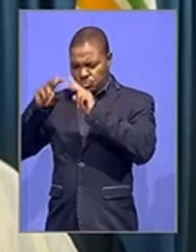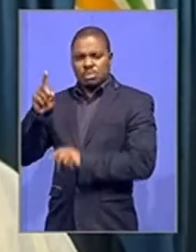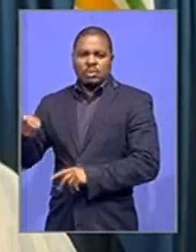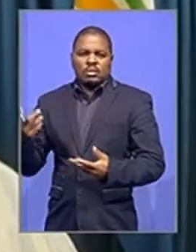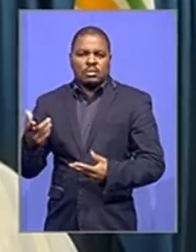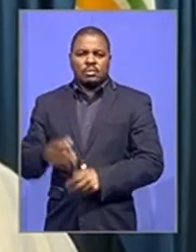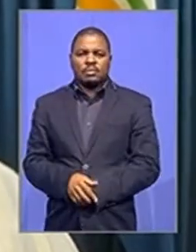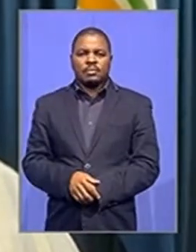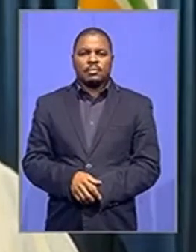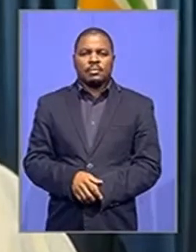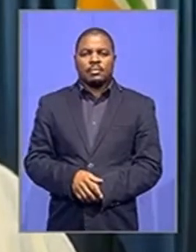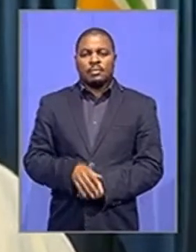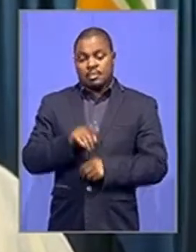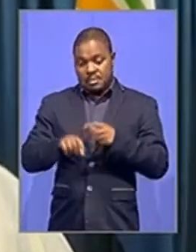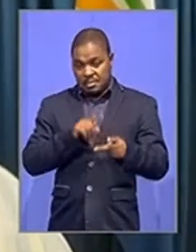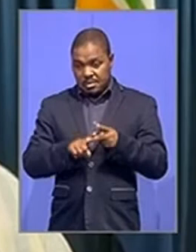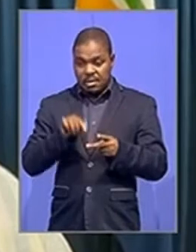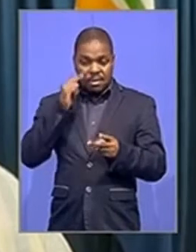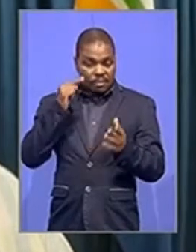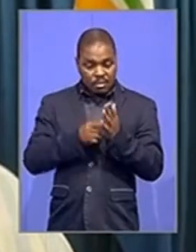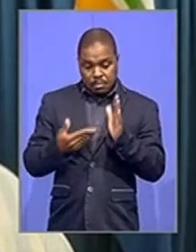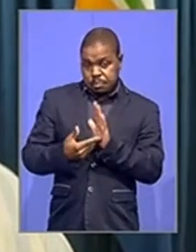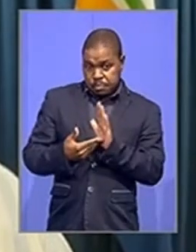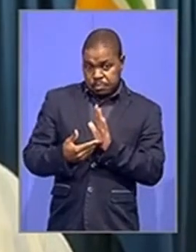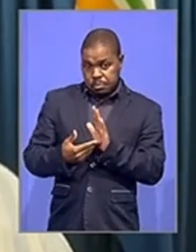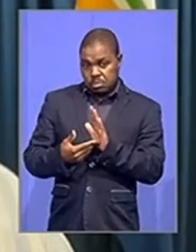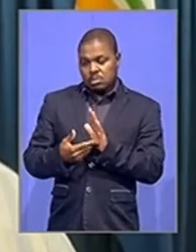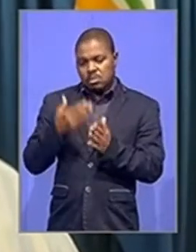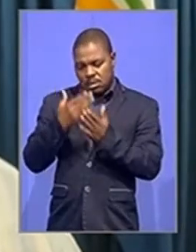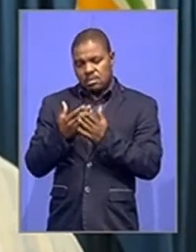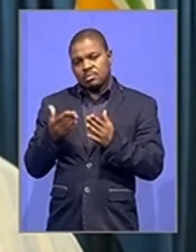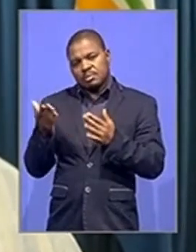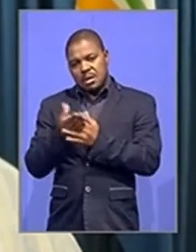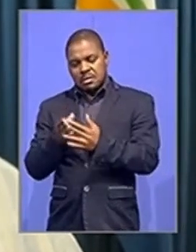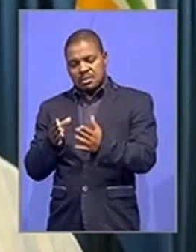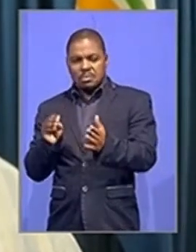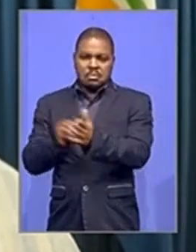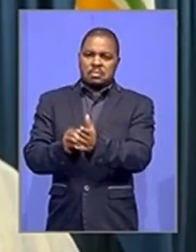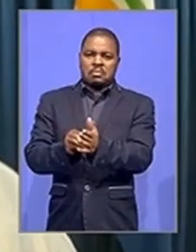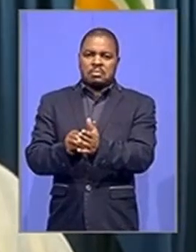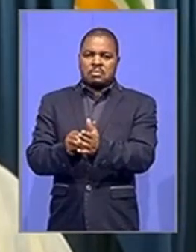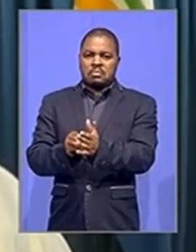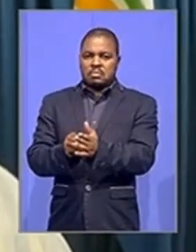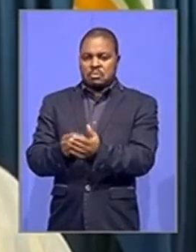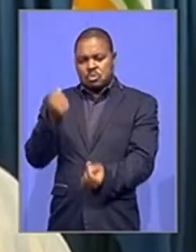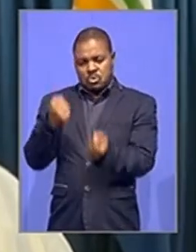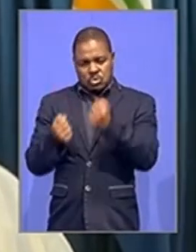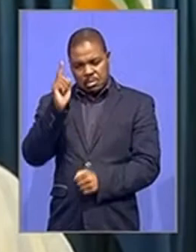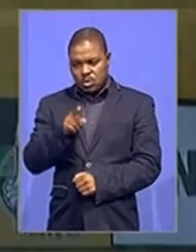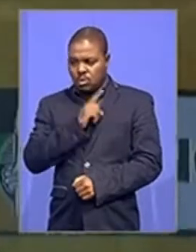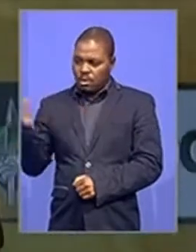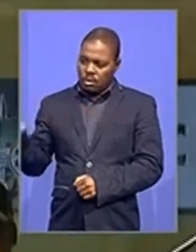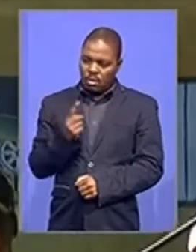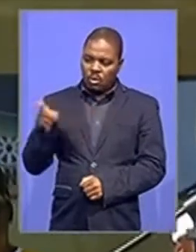then, if there's sufficient evidence to substantiate such a charge, he should be prosecuted for contempt of court.